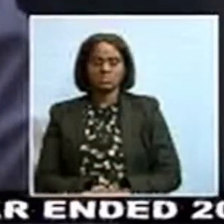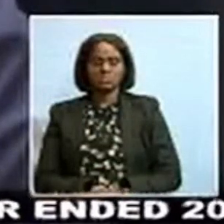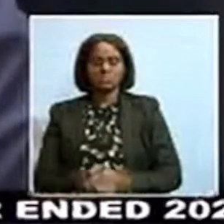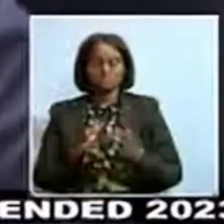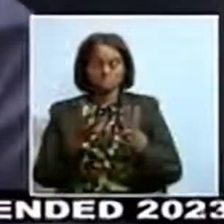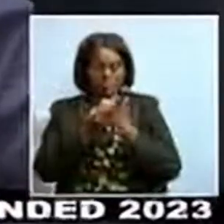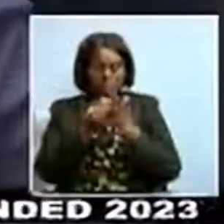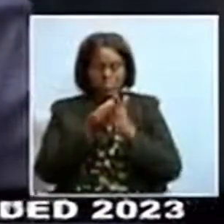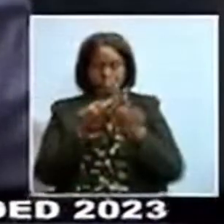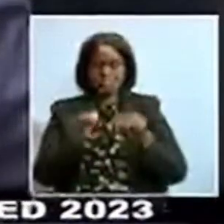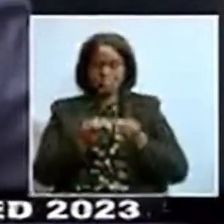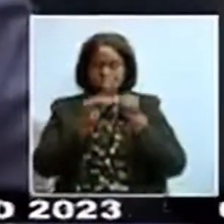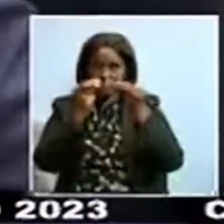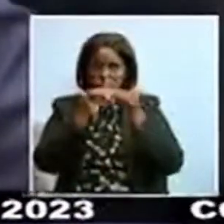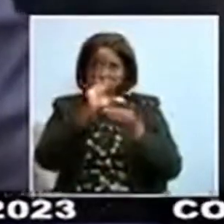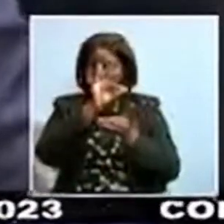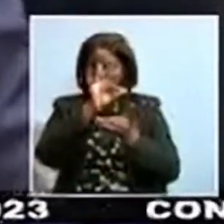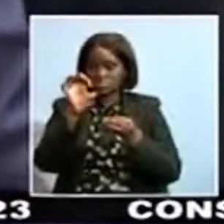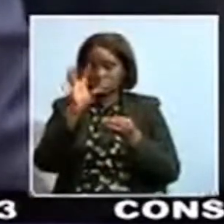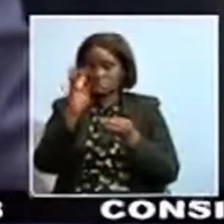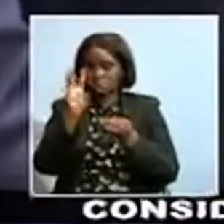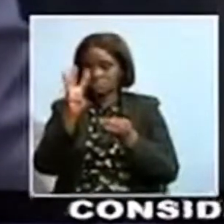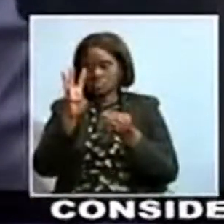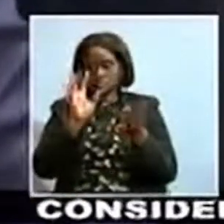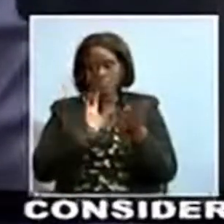amounting to 964,000.